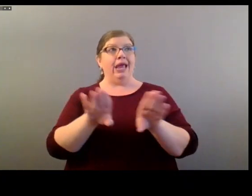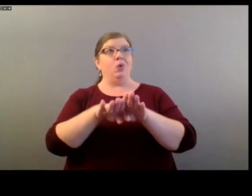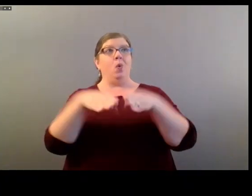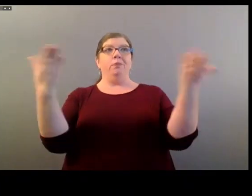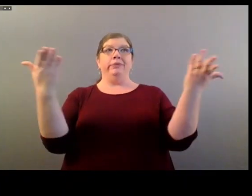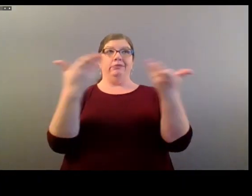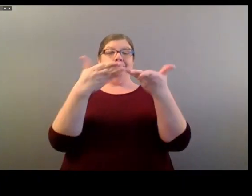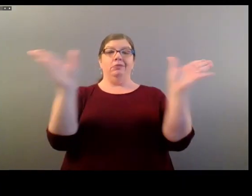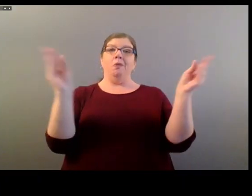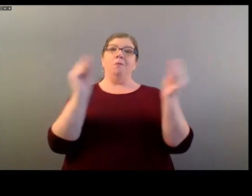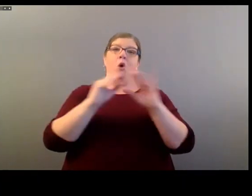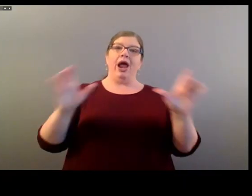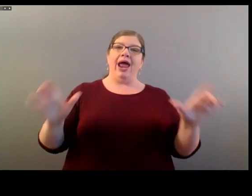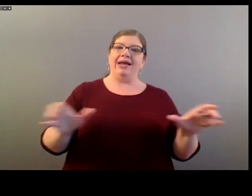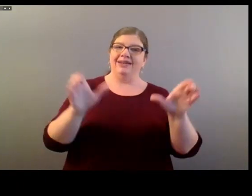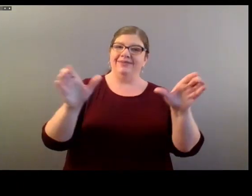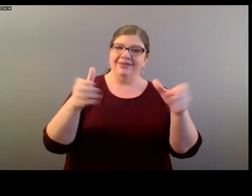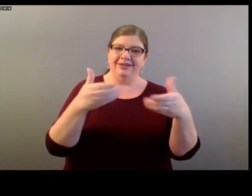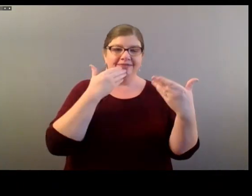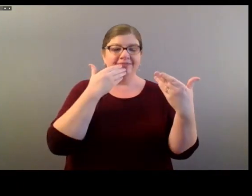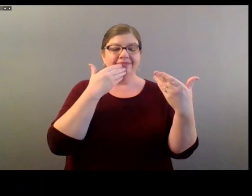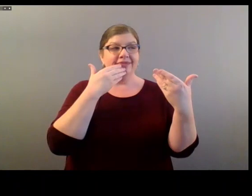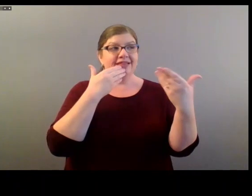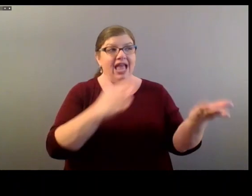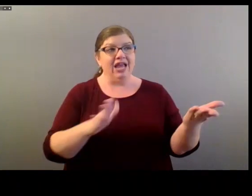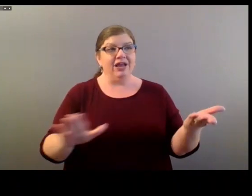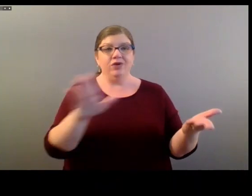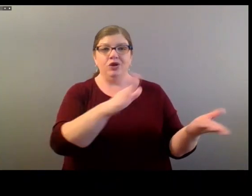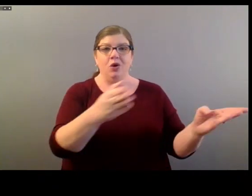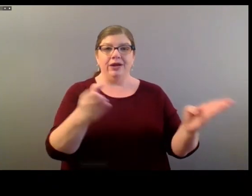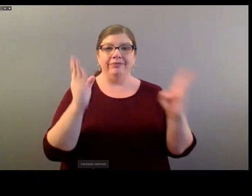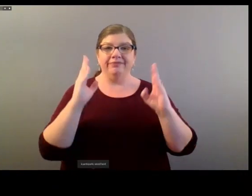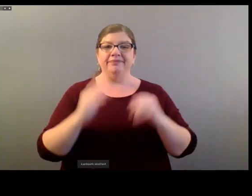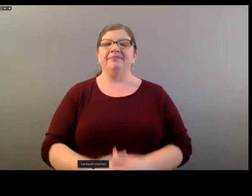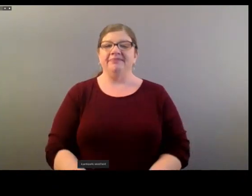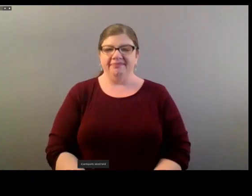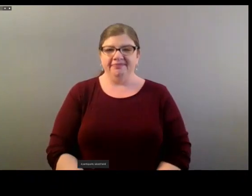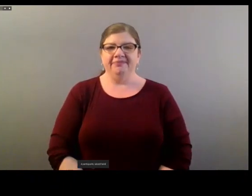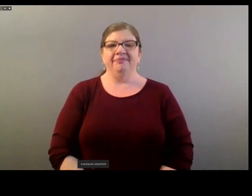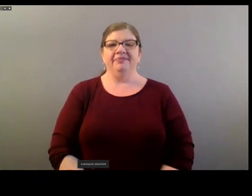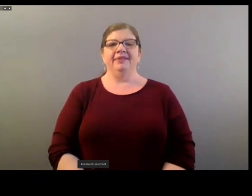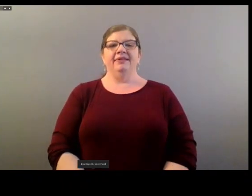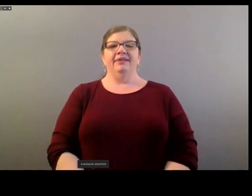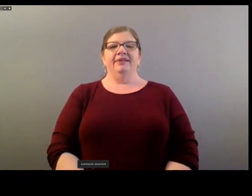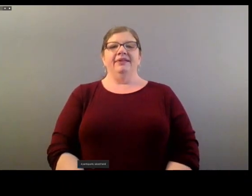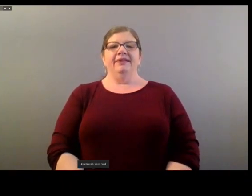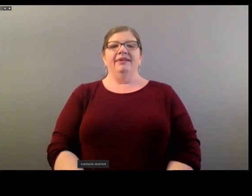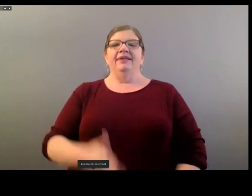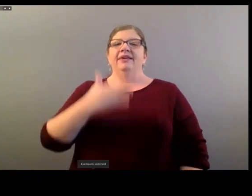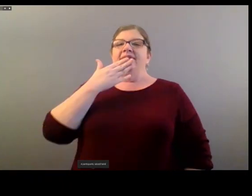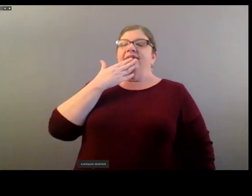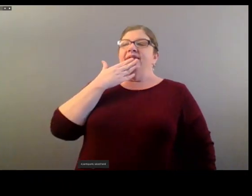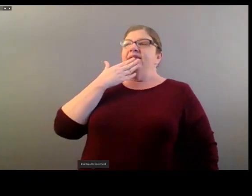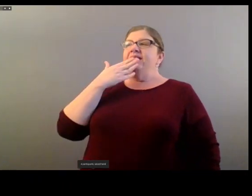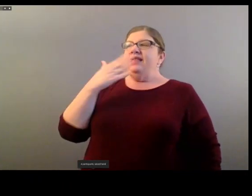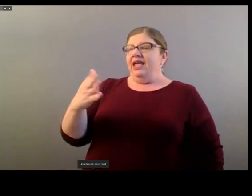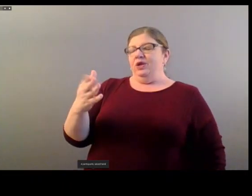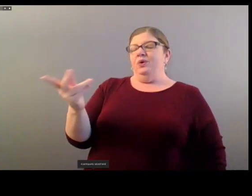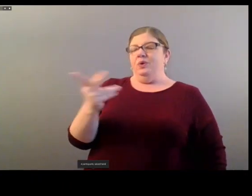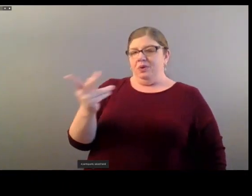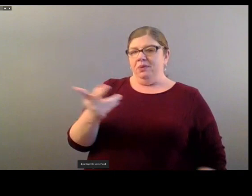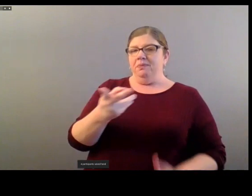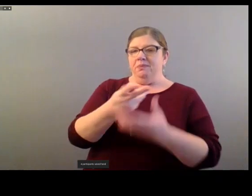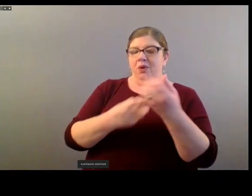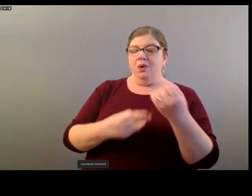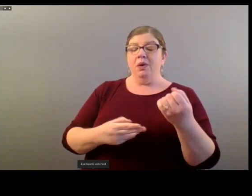our activities. Thank you for your attention. Thank you, Dr. Ansorg and Dr. Do Reynoso. Before I